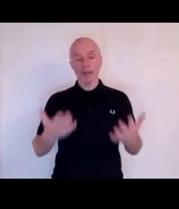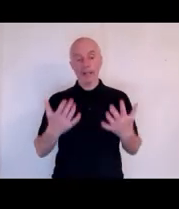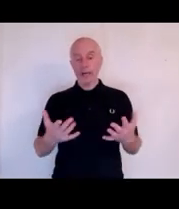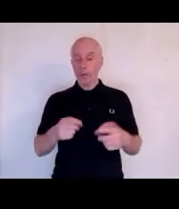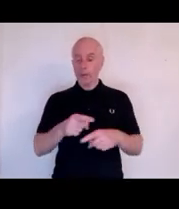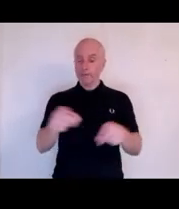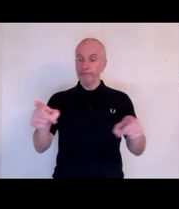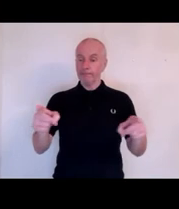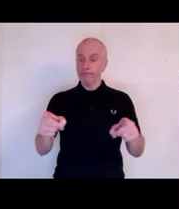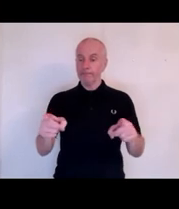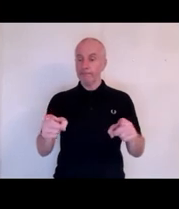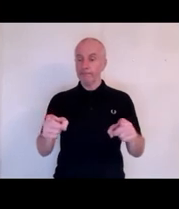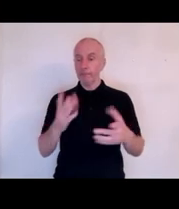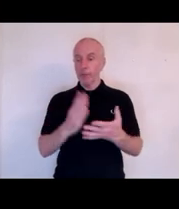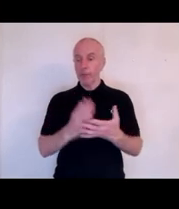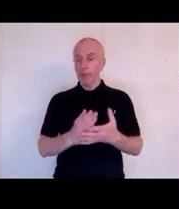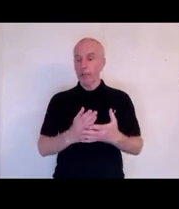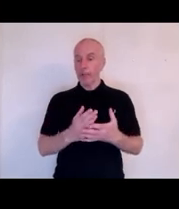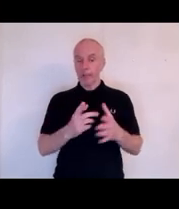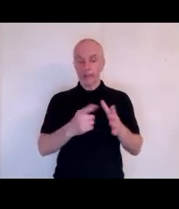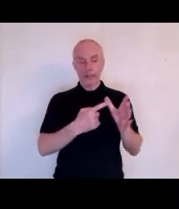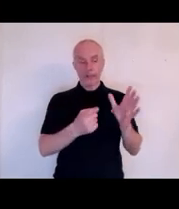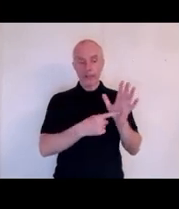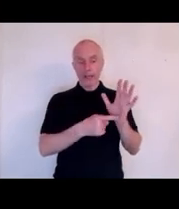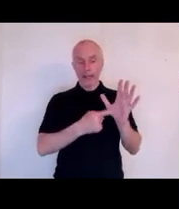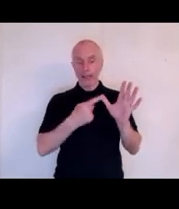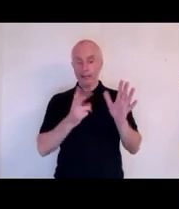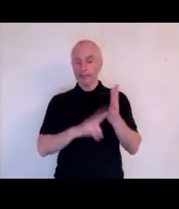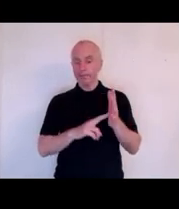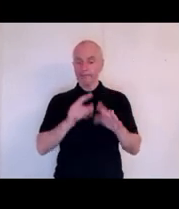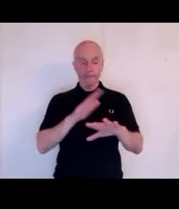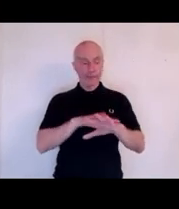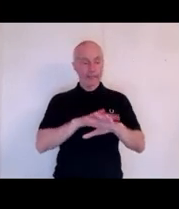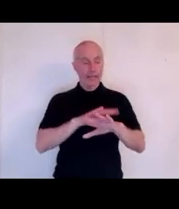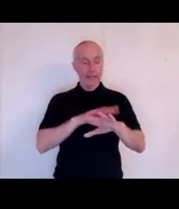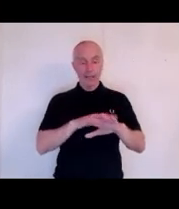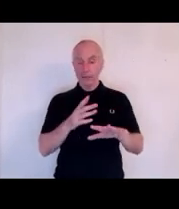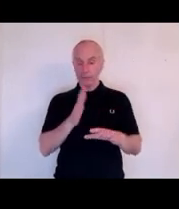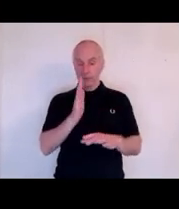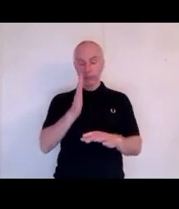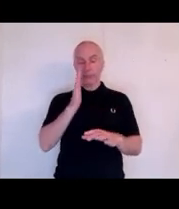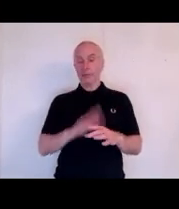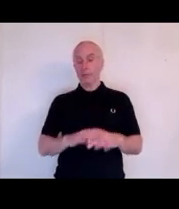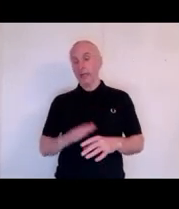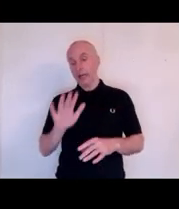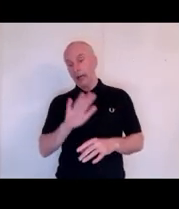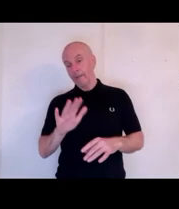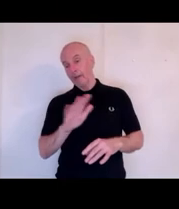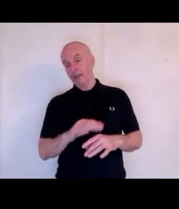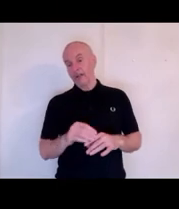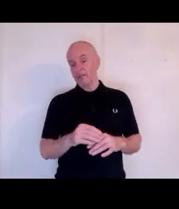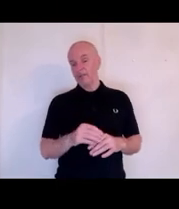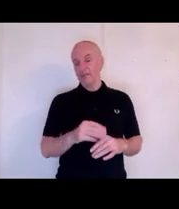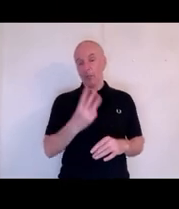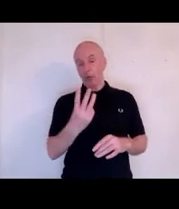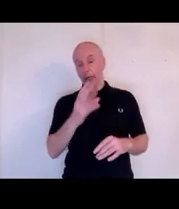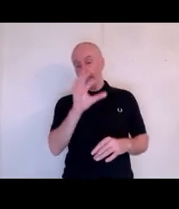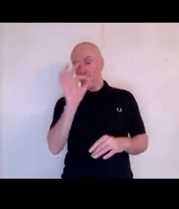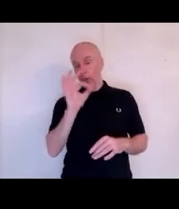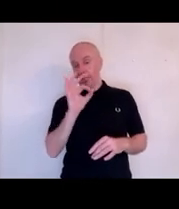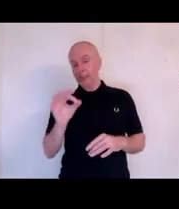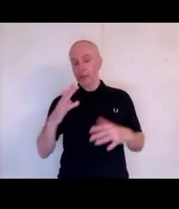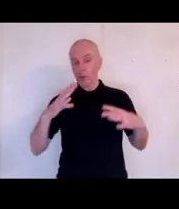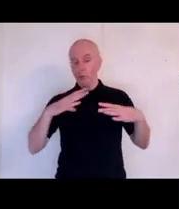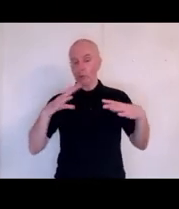Alan's done superbly for time. So we've got five or 10 minutes. I've got three questions already queued up for Alan. So we'll go through those